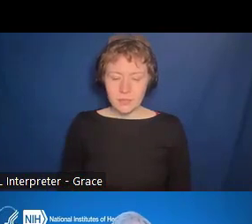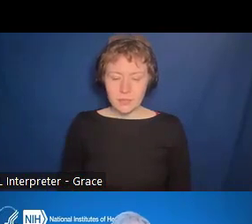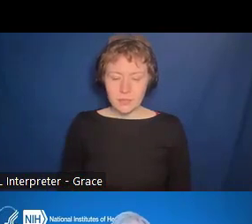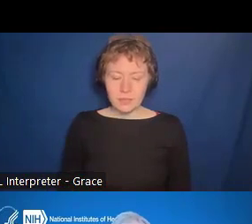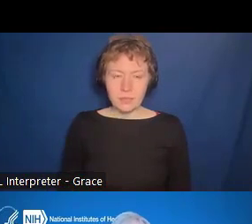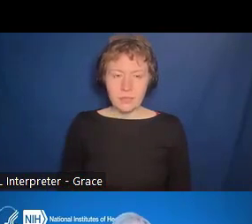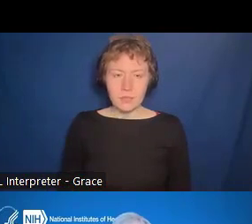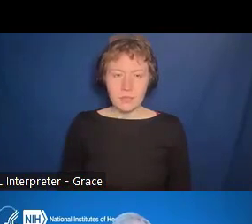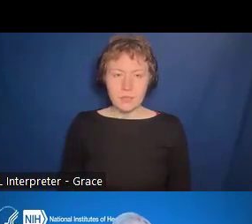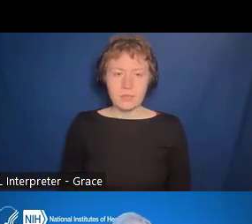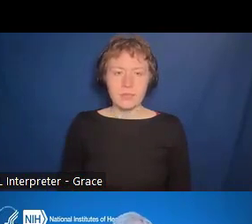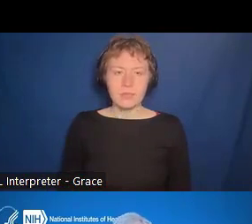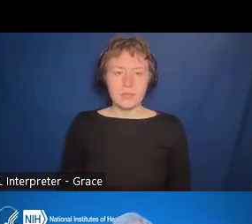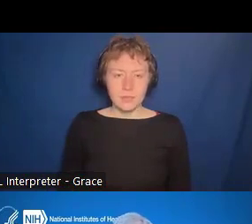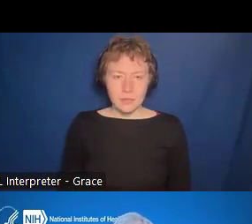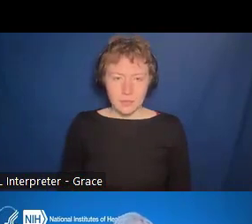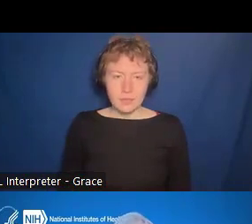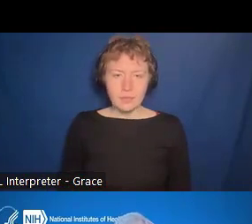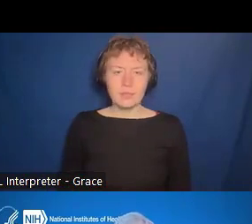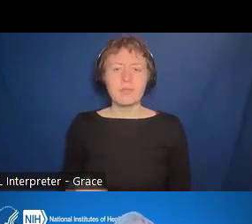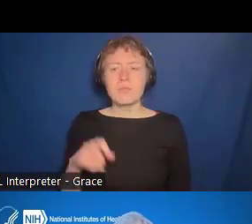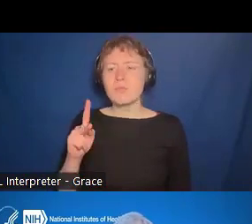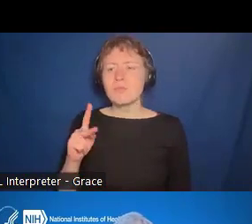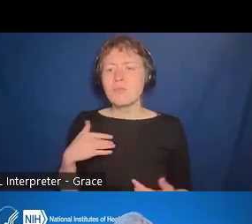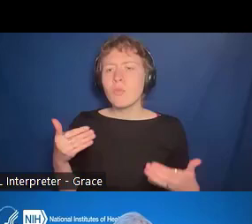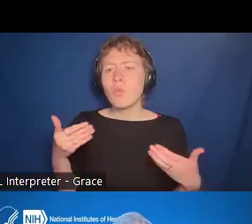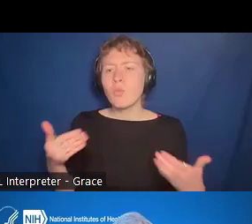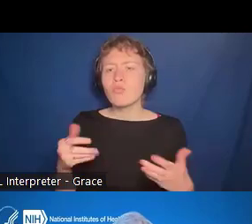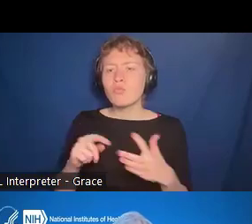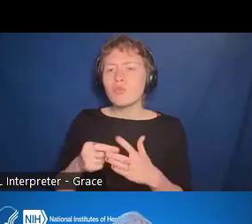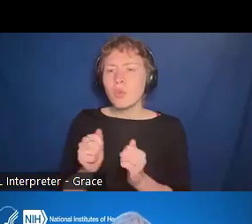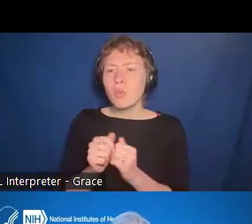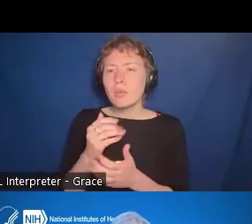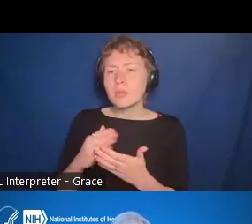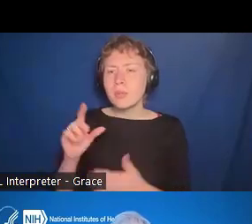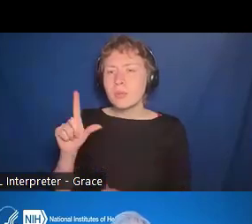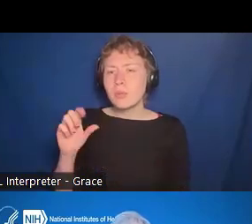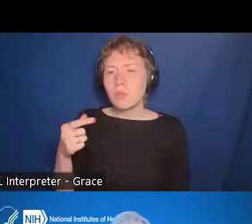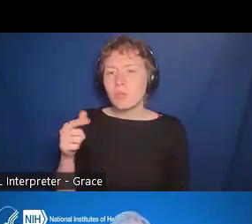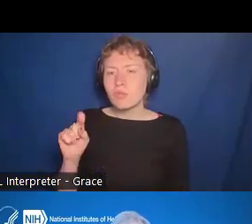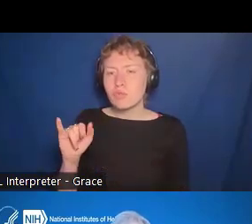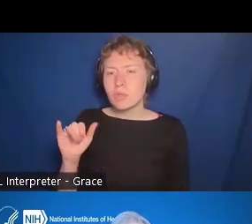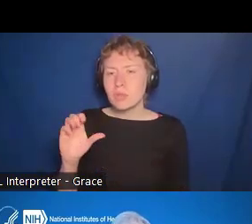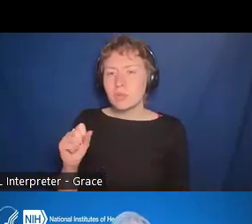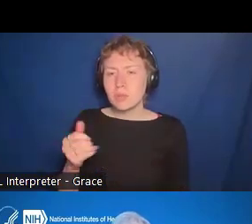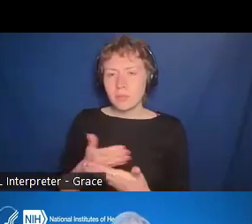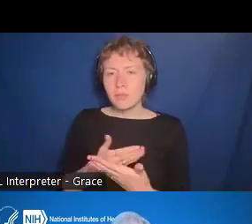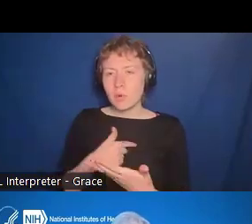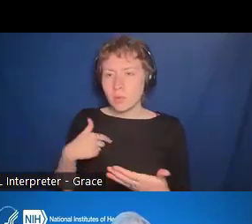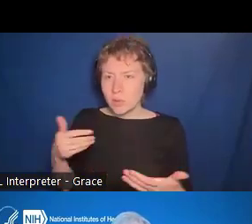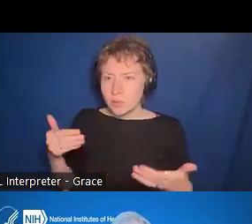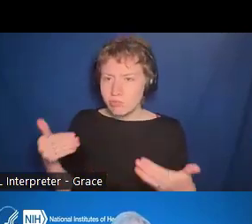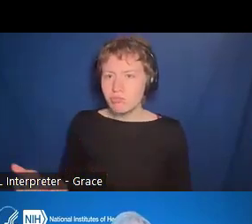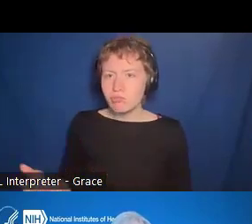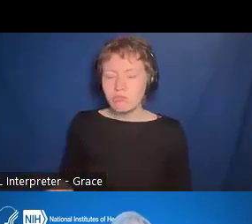All right, let me go ahead and get started with some logistics before we begin the webinar.